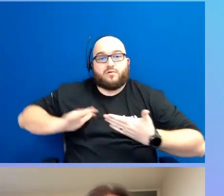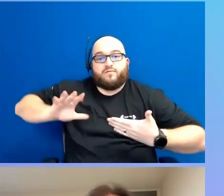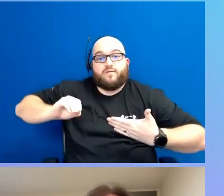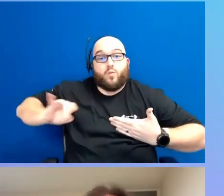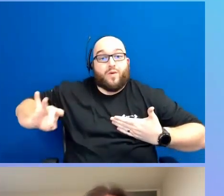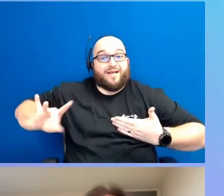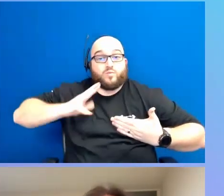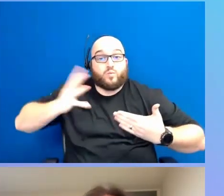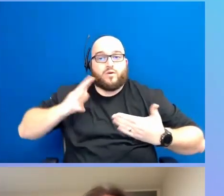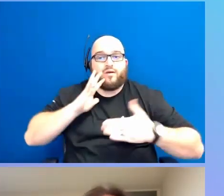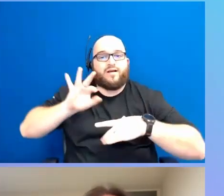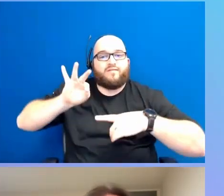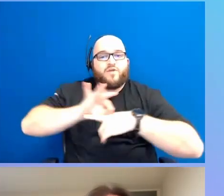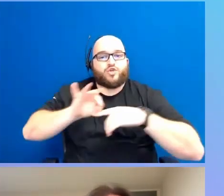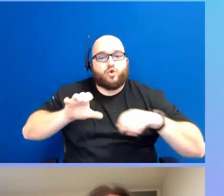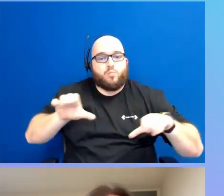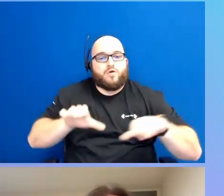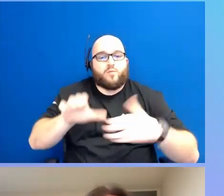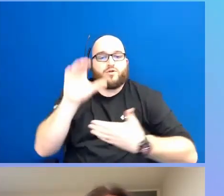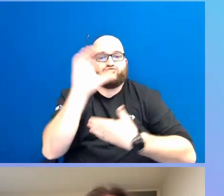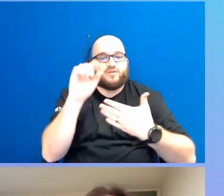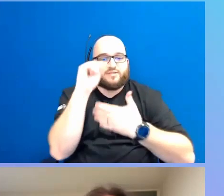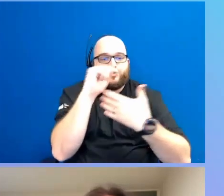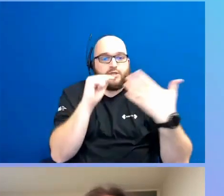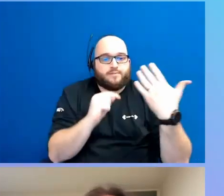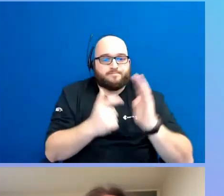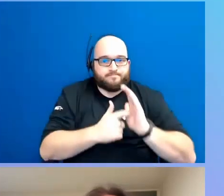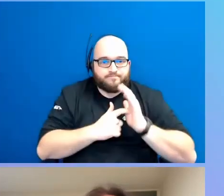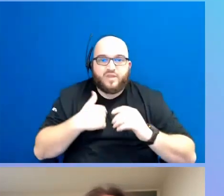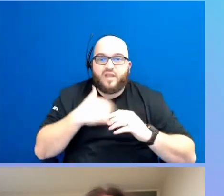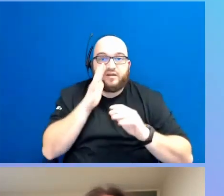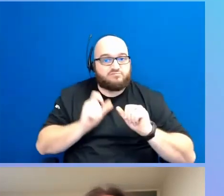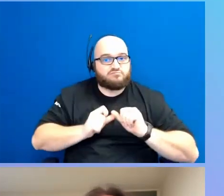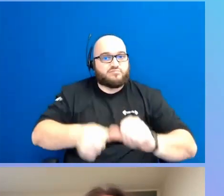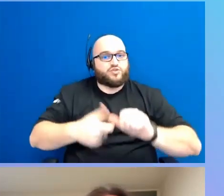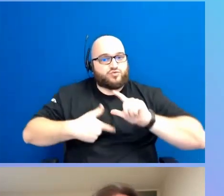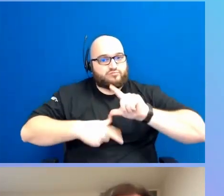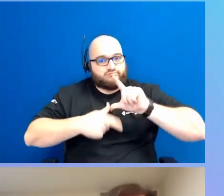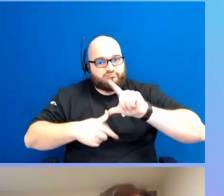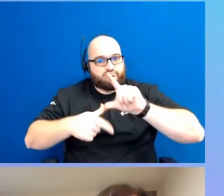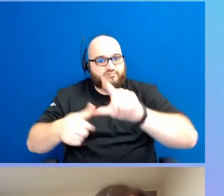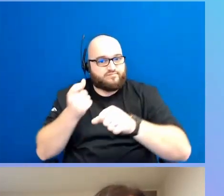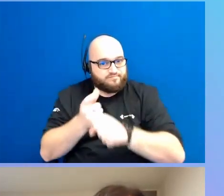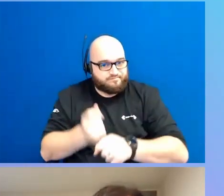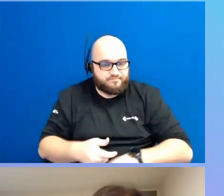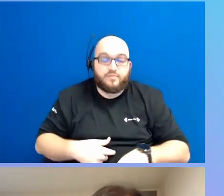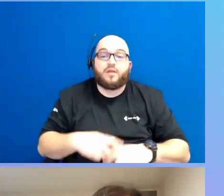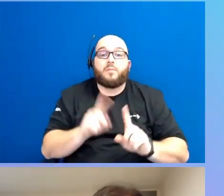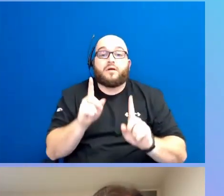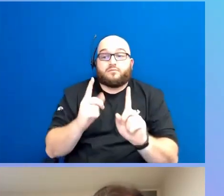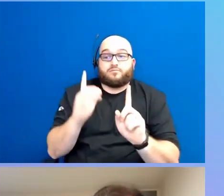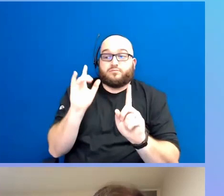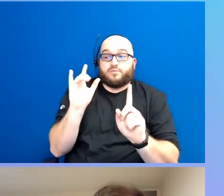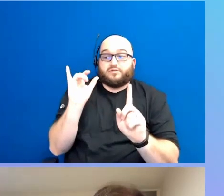performance criteria. It's been there for years, continues in the current refresh. But does this thing work? Does